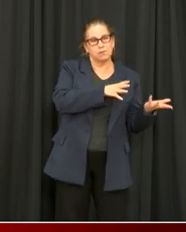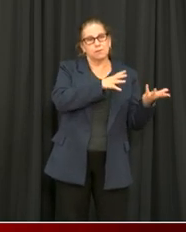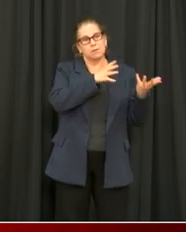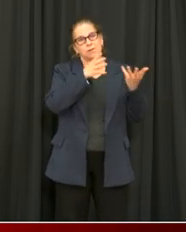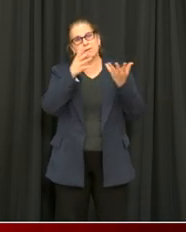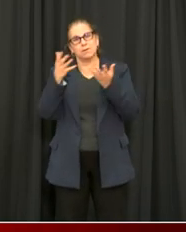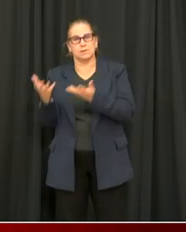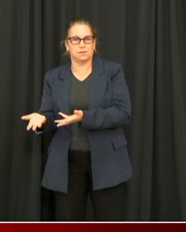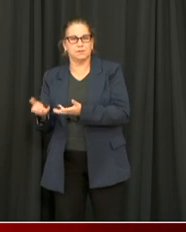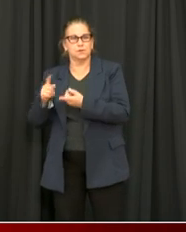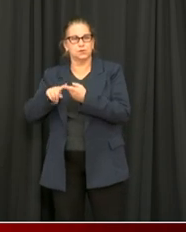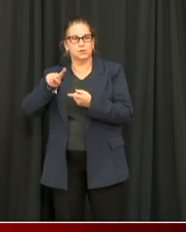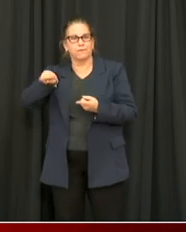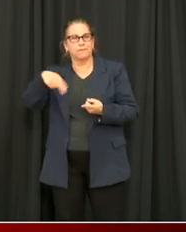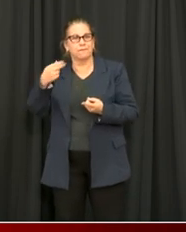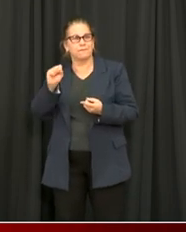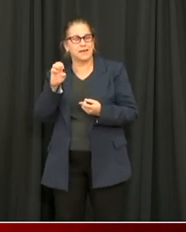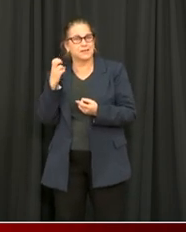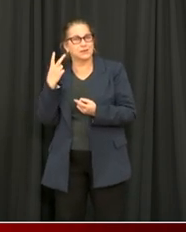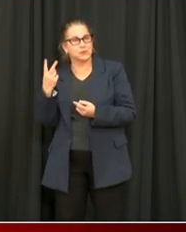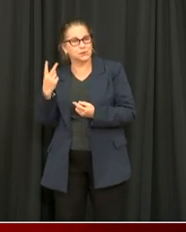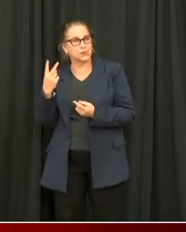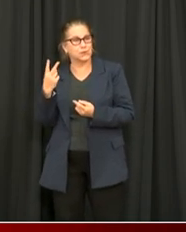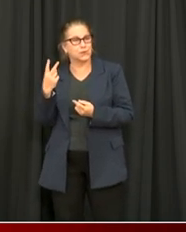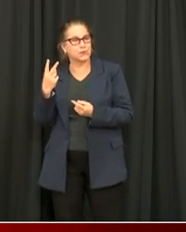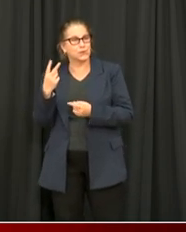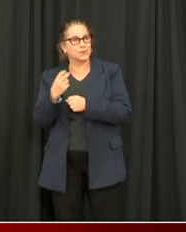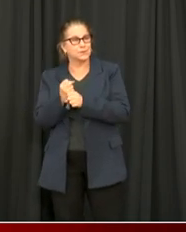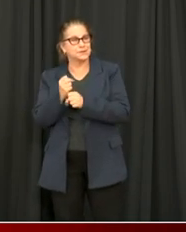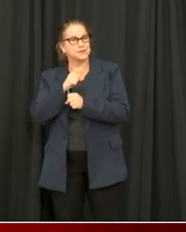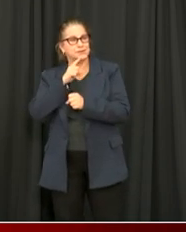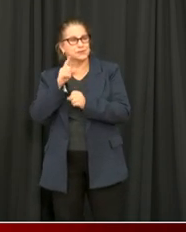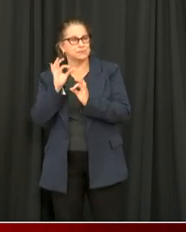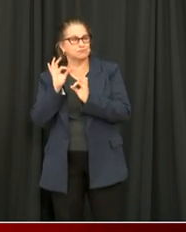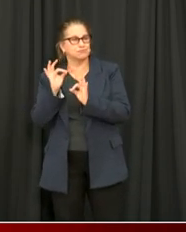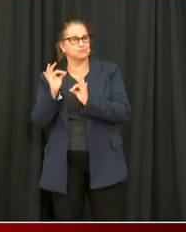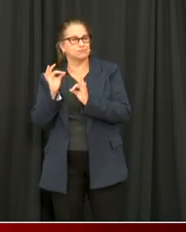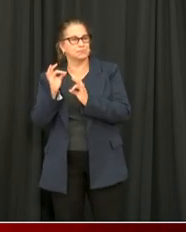of vulnerable populations. There's a guidance document for everyone.